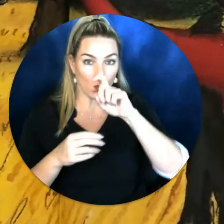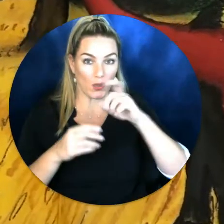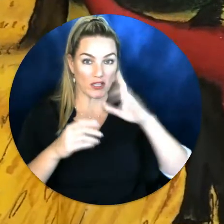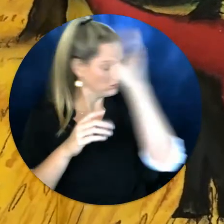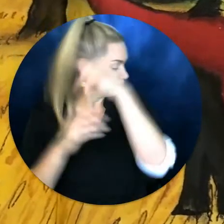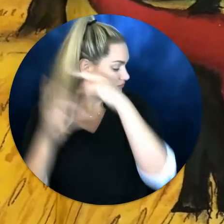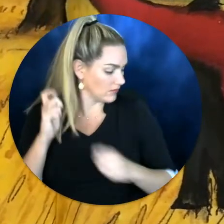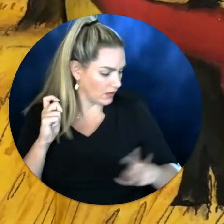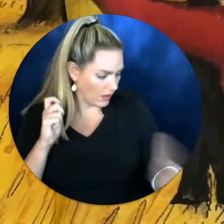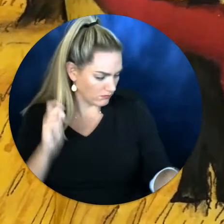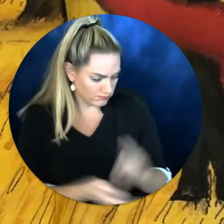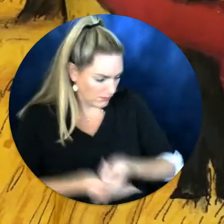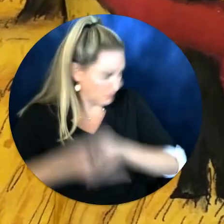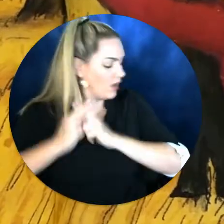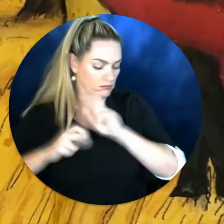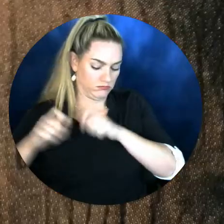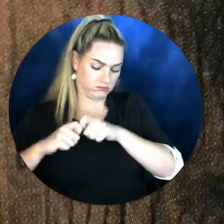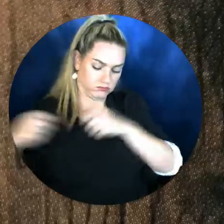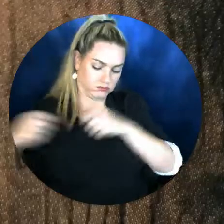her plait in a bow,